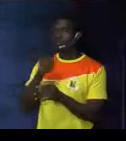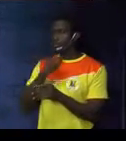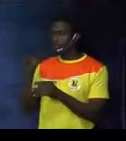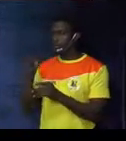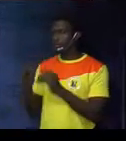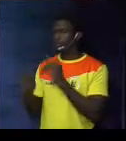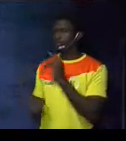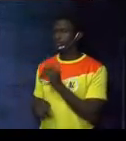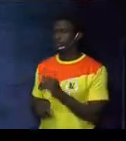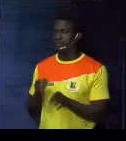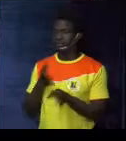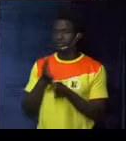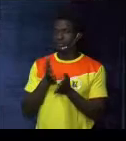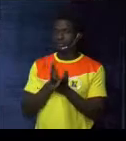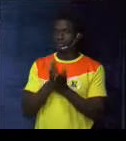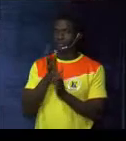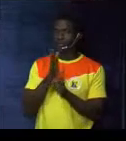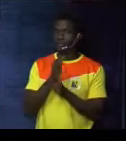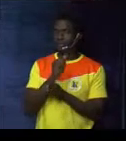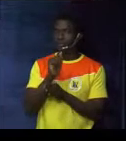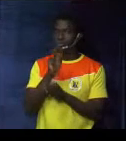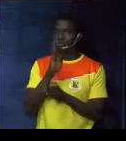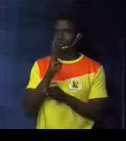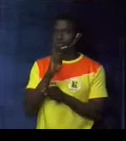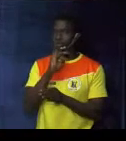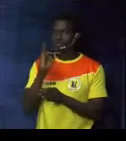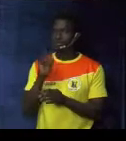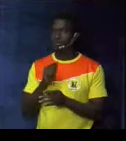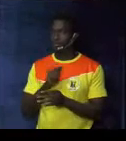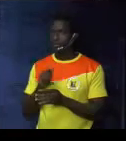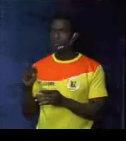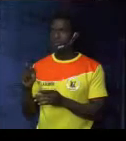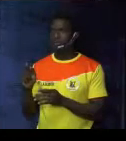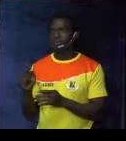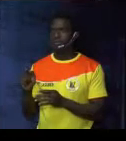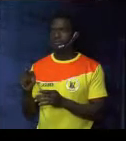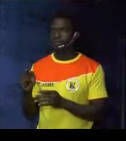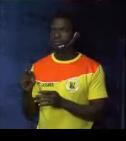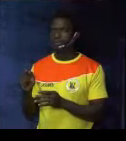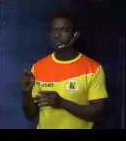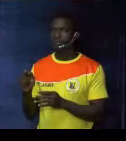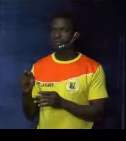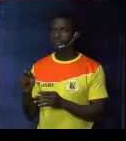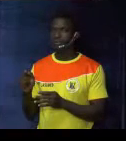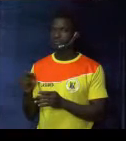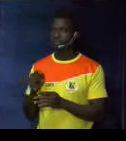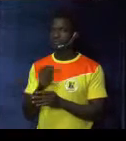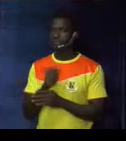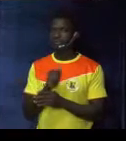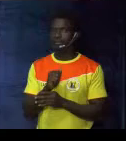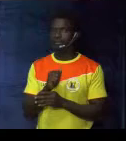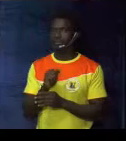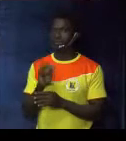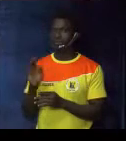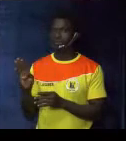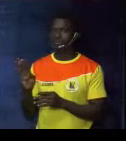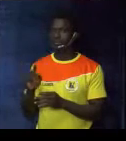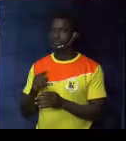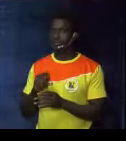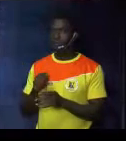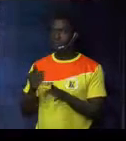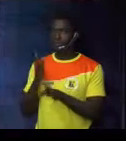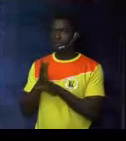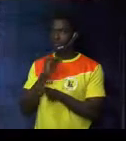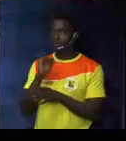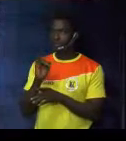is dash. The straight line AB, I will not point to it for you. The straight line that joins A and B together